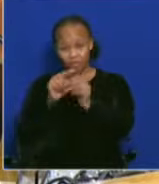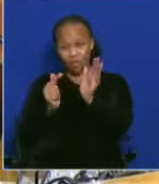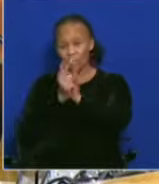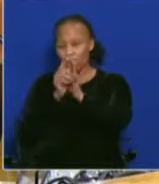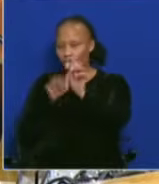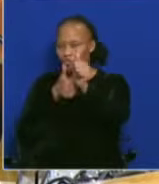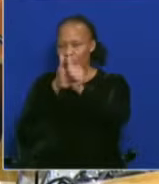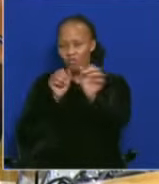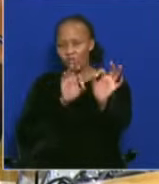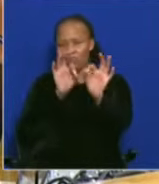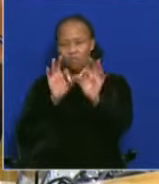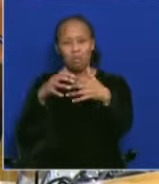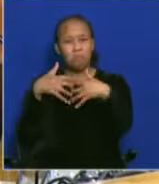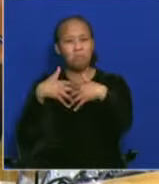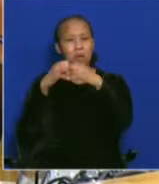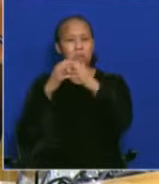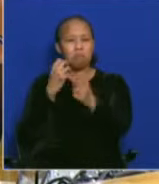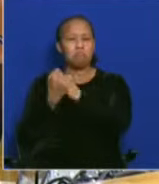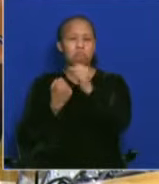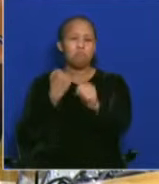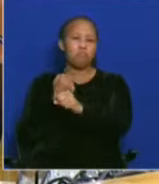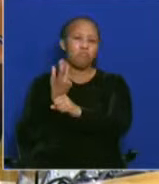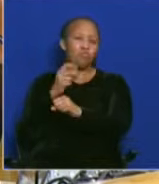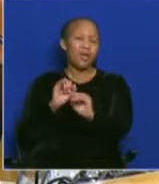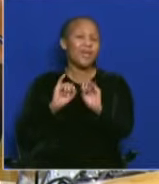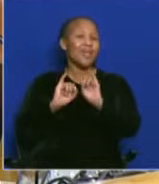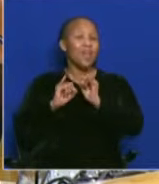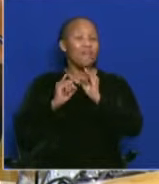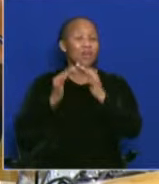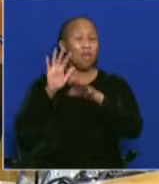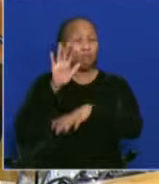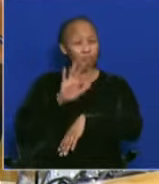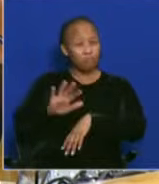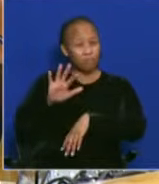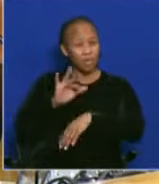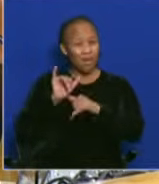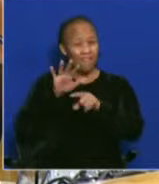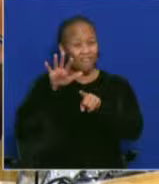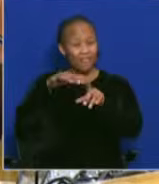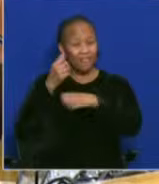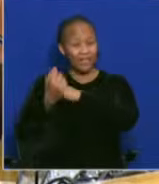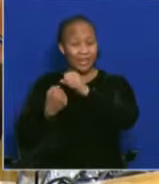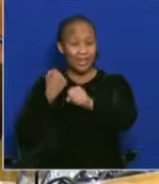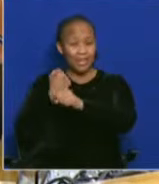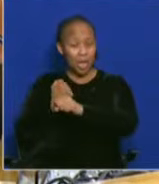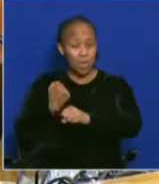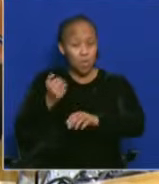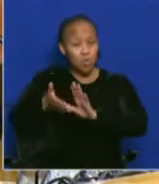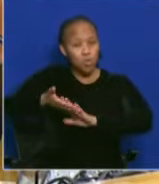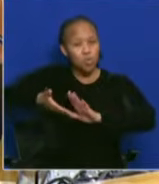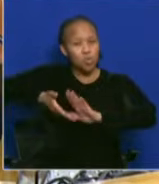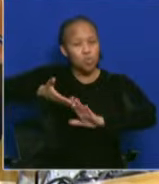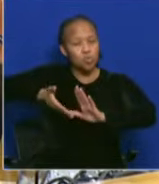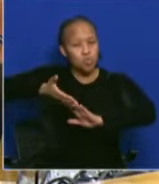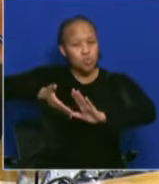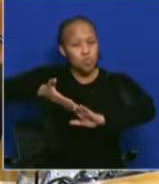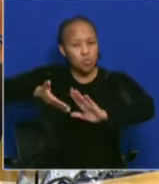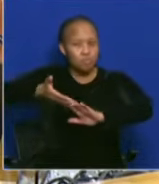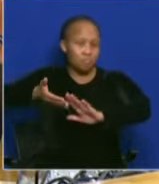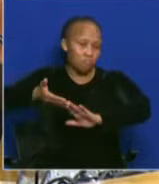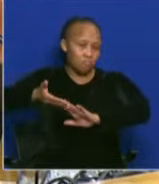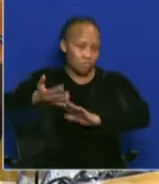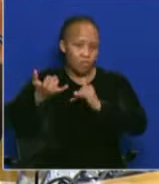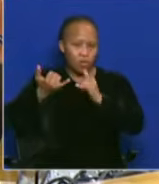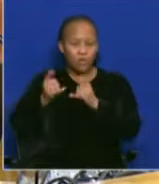May 2011 and has for approximately 15 years operated within one of the most comprehensively regulated industries in South